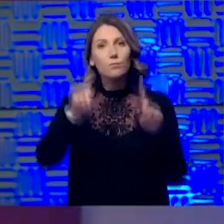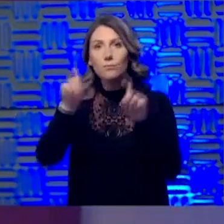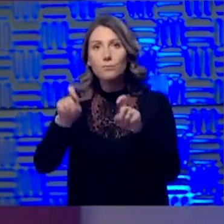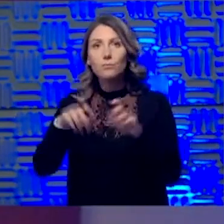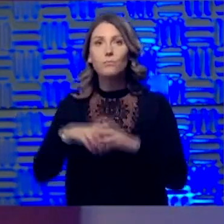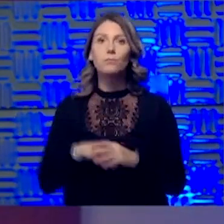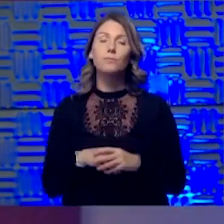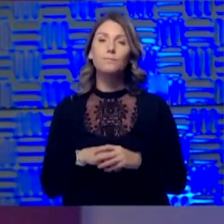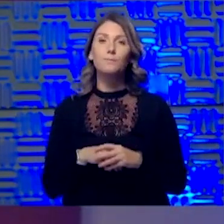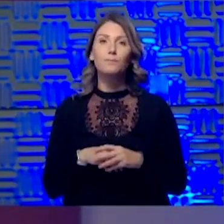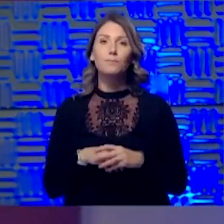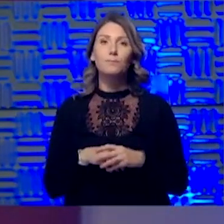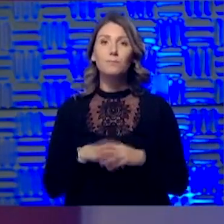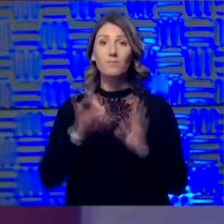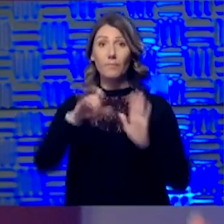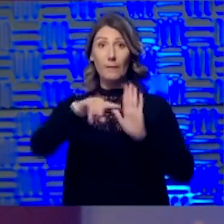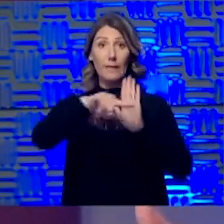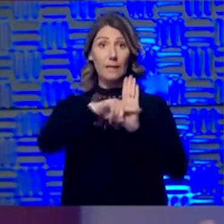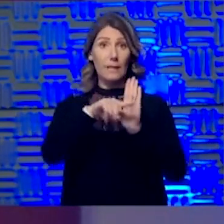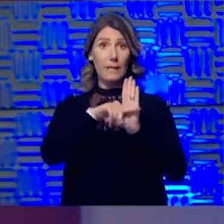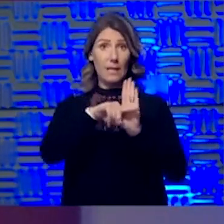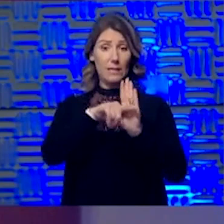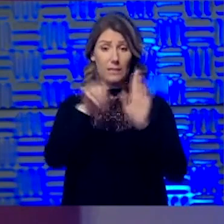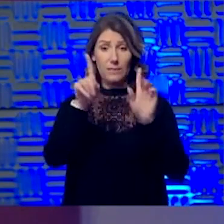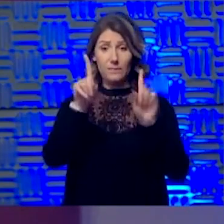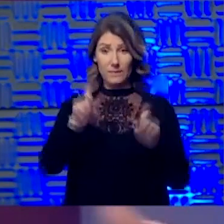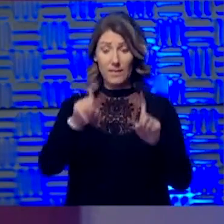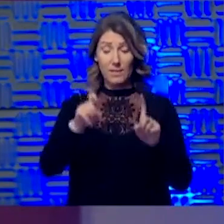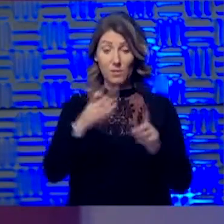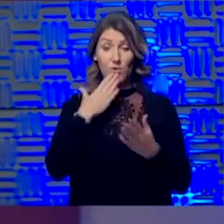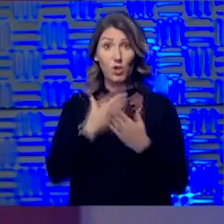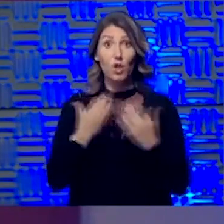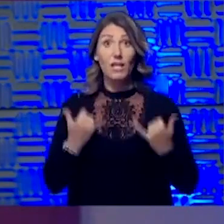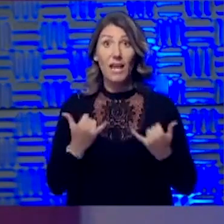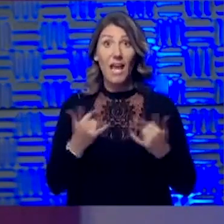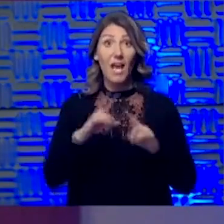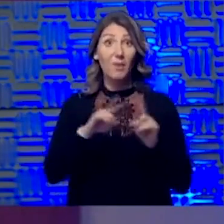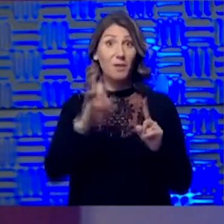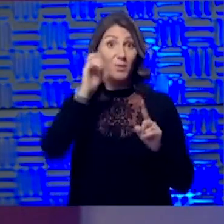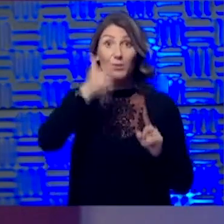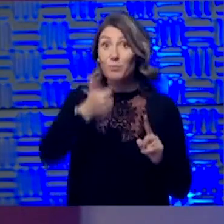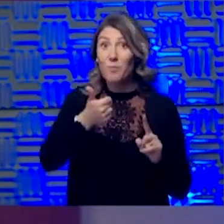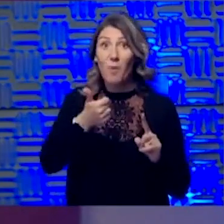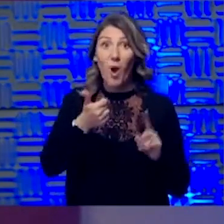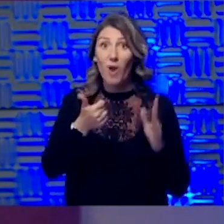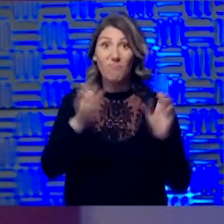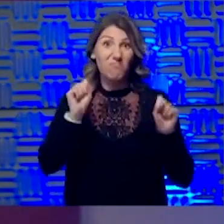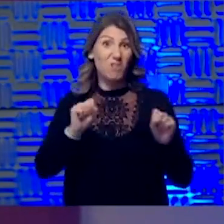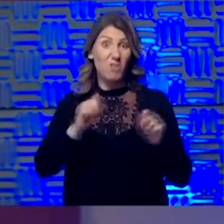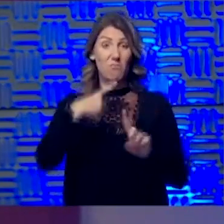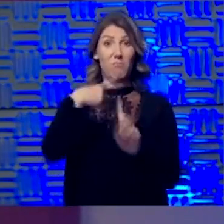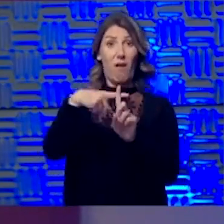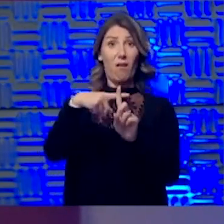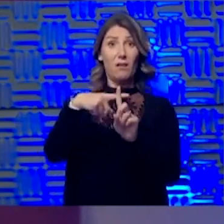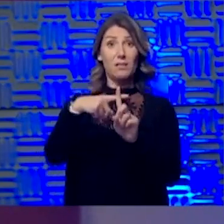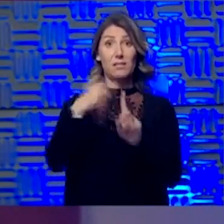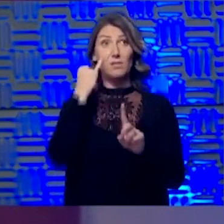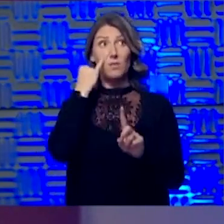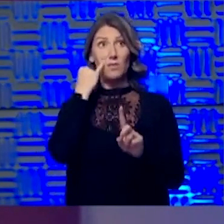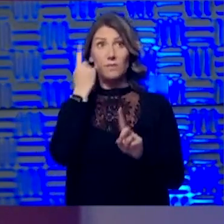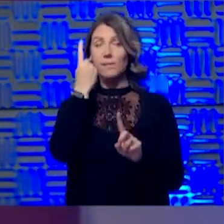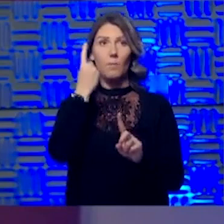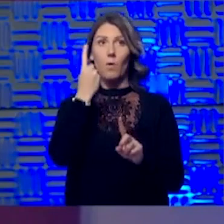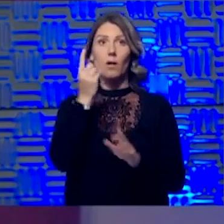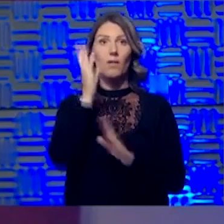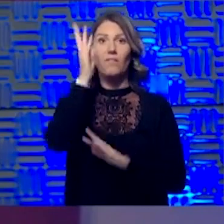can, that negative test can then, that's good for right now, but tomorrow it doesn't mean anything. Again, yeah. So if you do have somebody who then eventually comes back